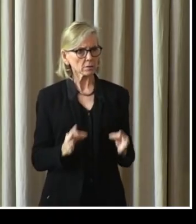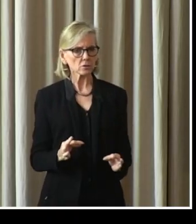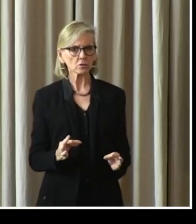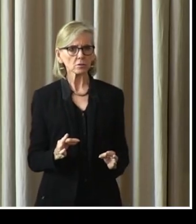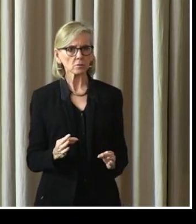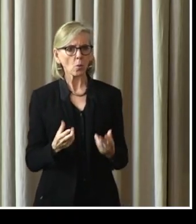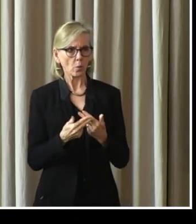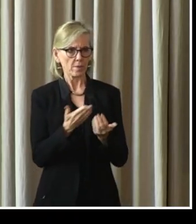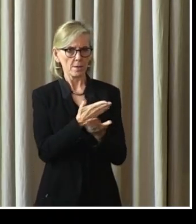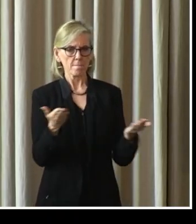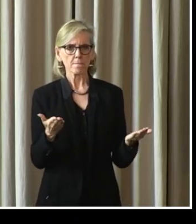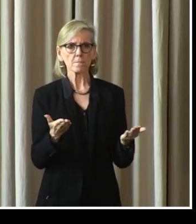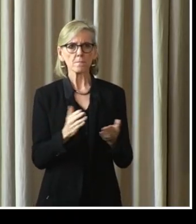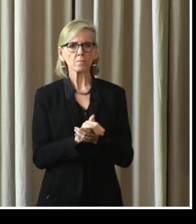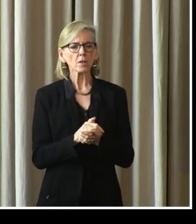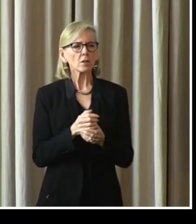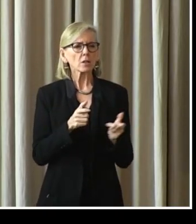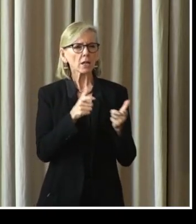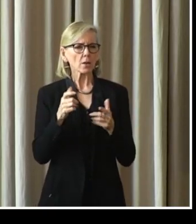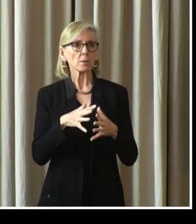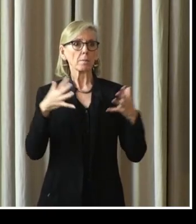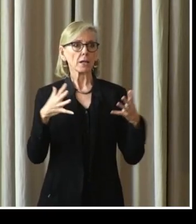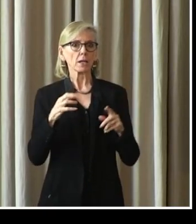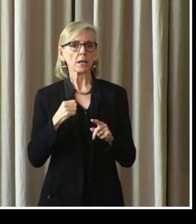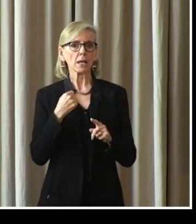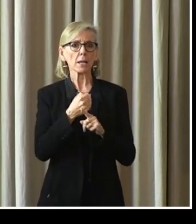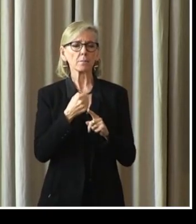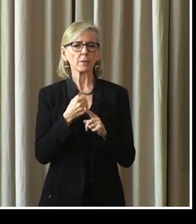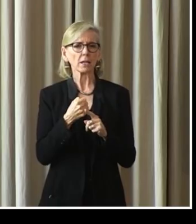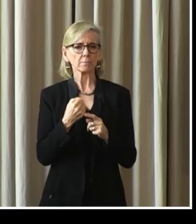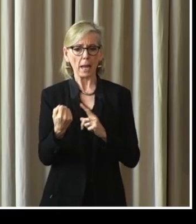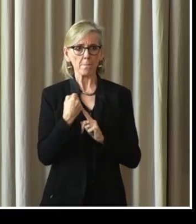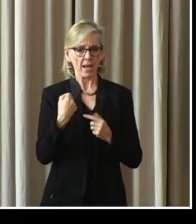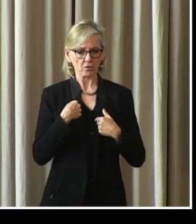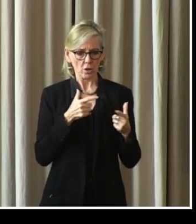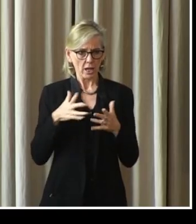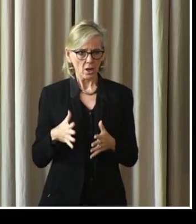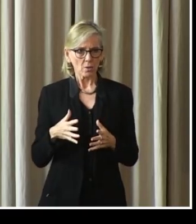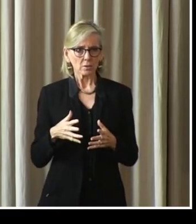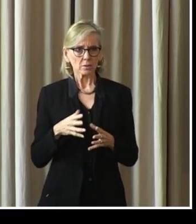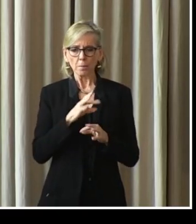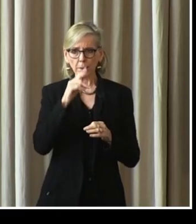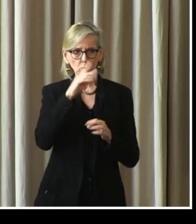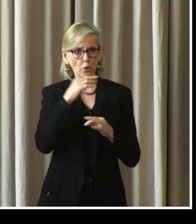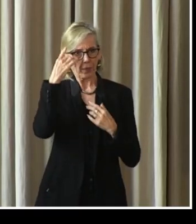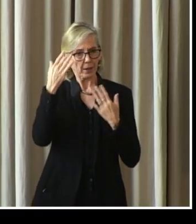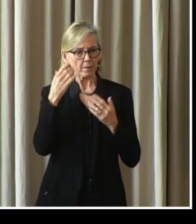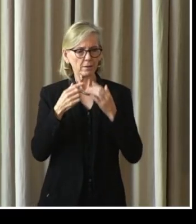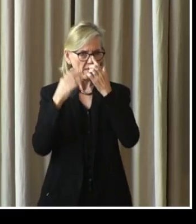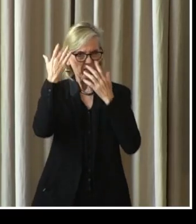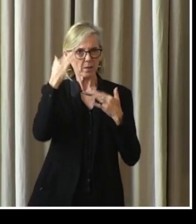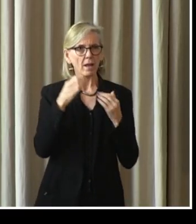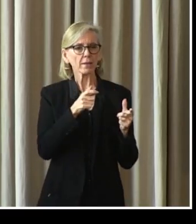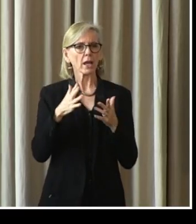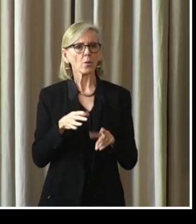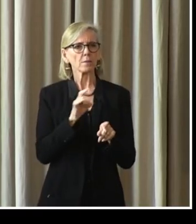have significant insights, as you well know, that are often overlooked, and the impacts of treatment decisions on